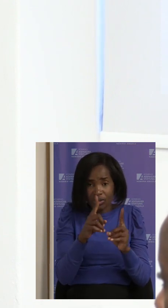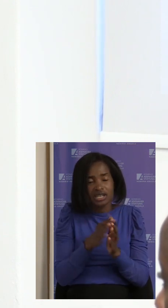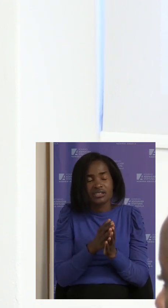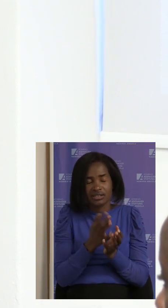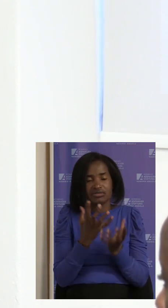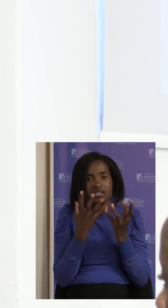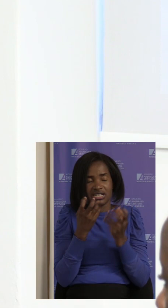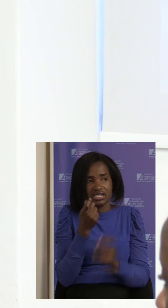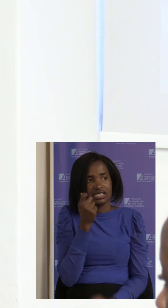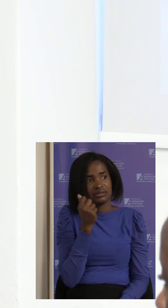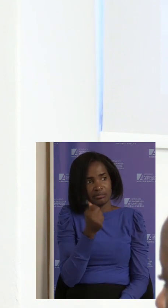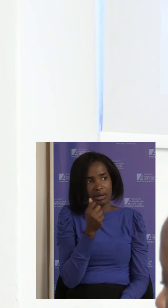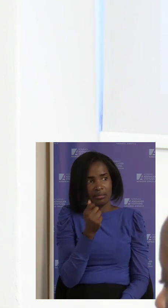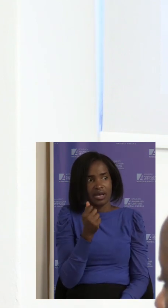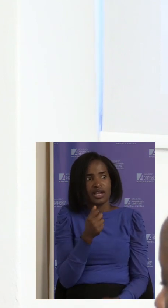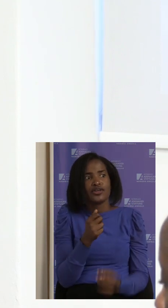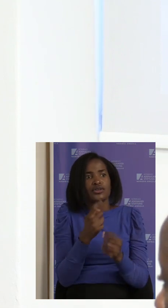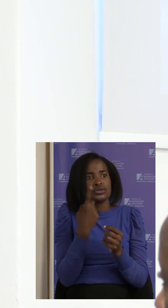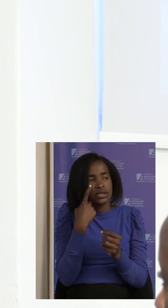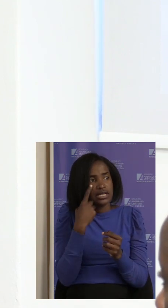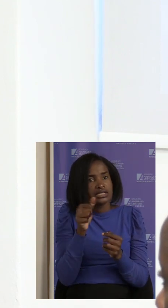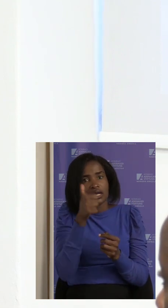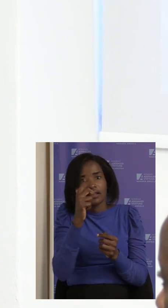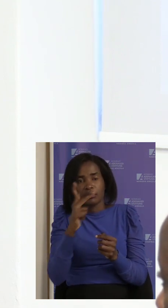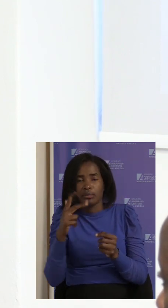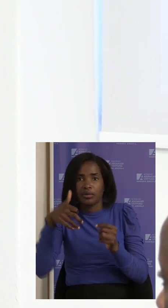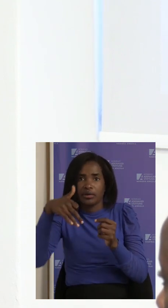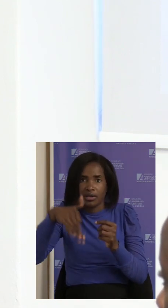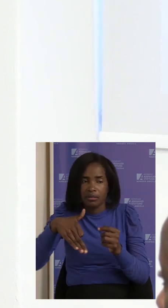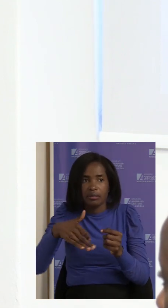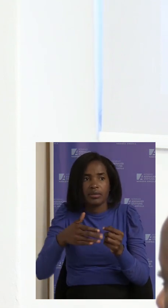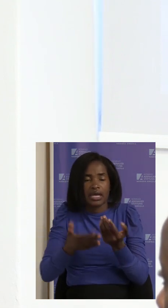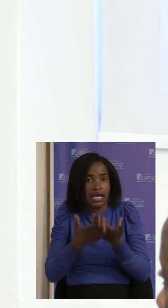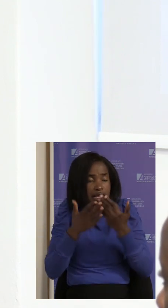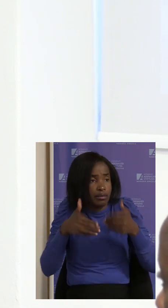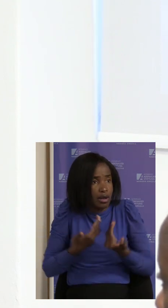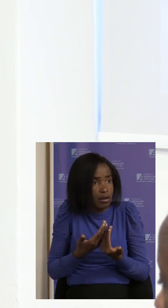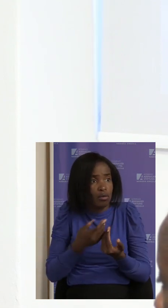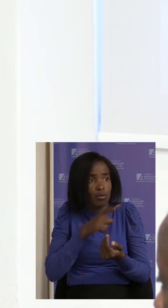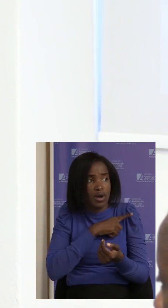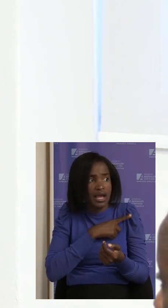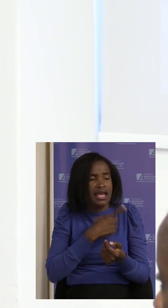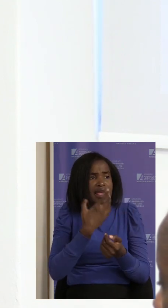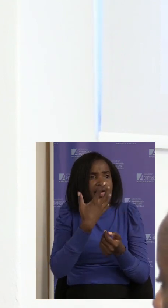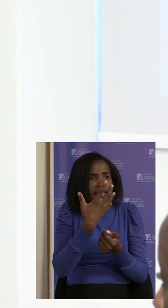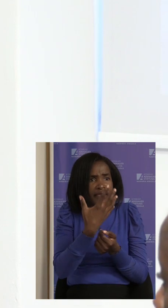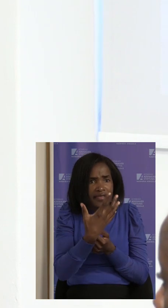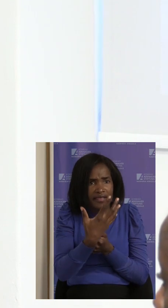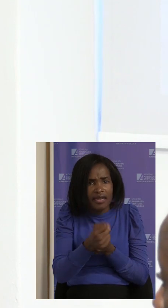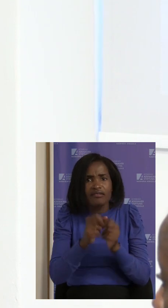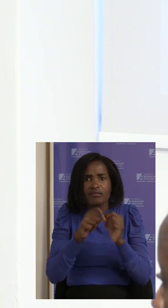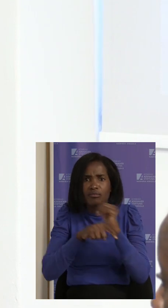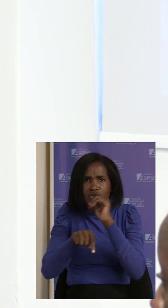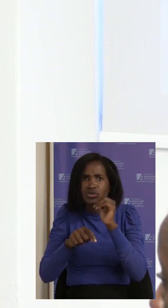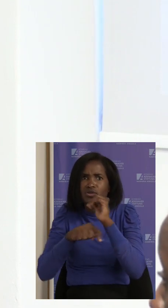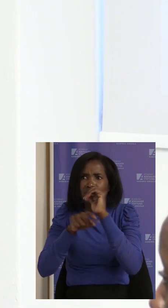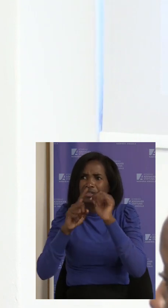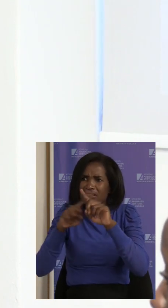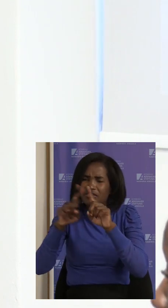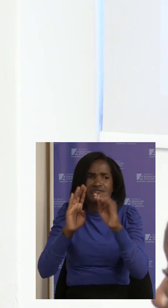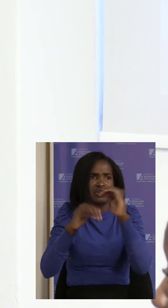yes, let's see what our stakeholders in Namibia are coming up with in that regard. There are a lot of conversations going on in the country at this